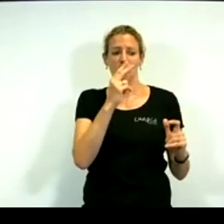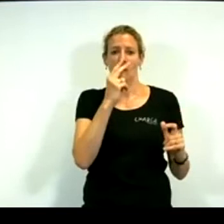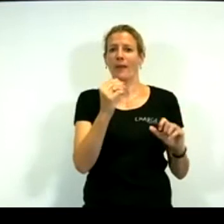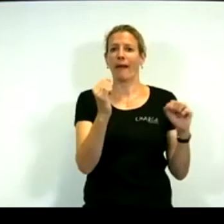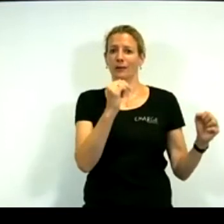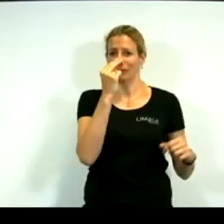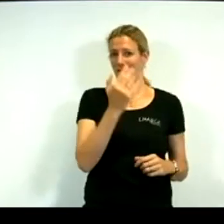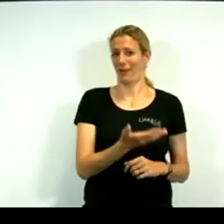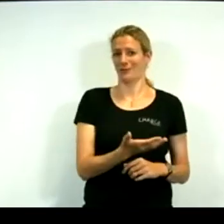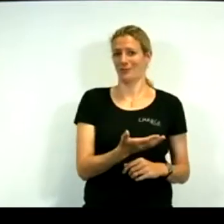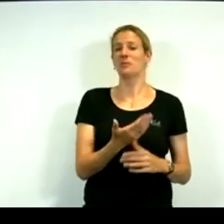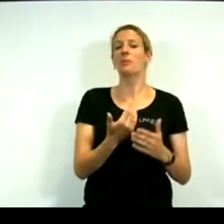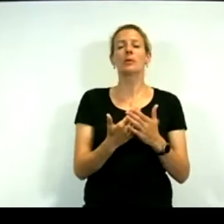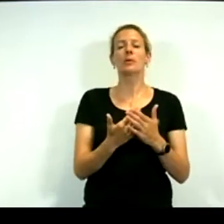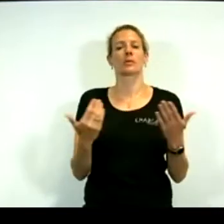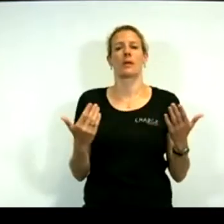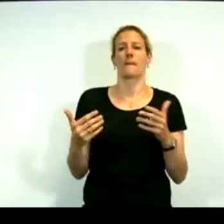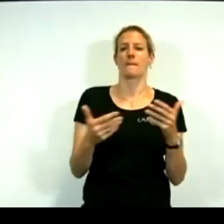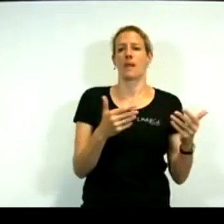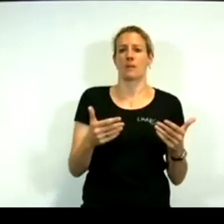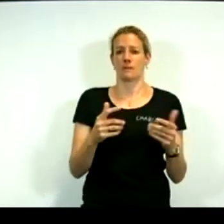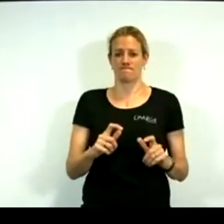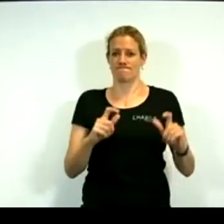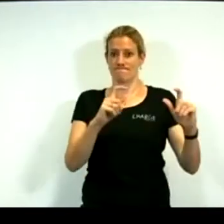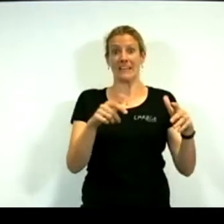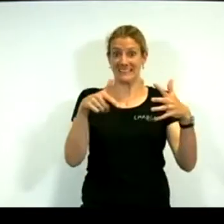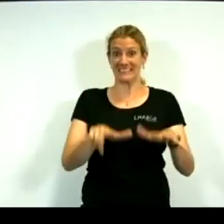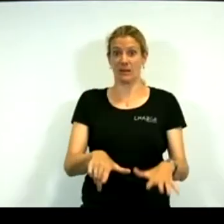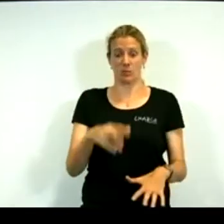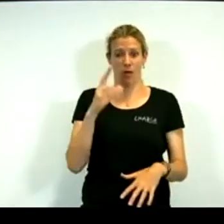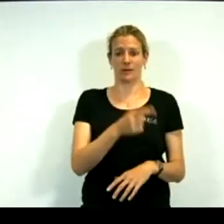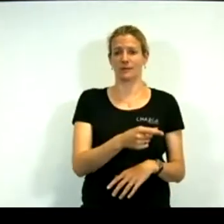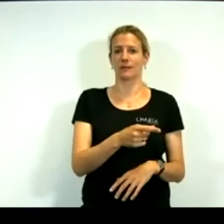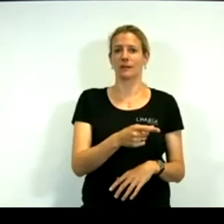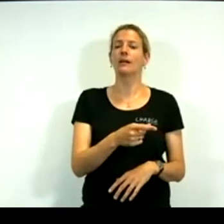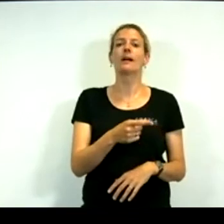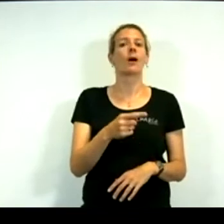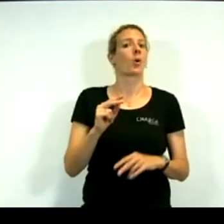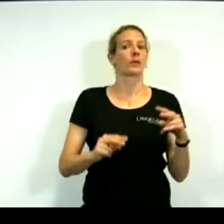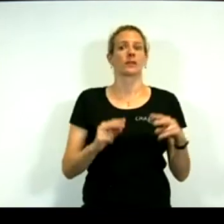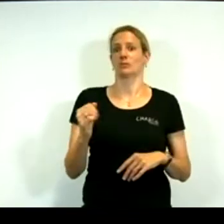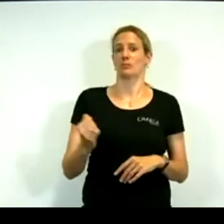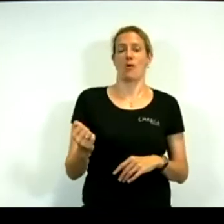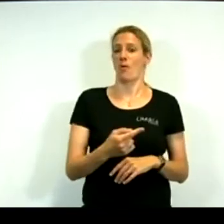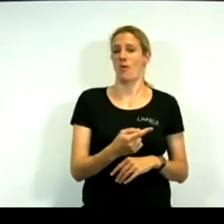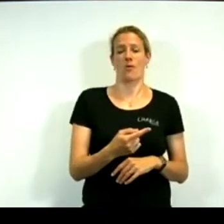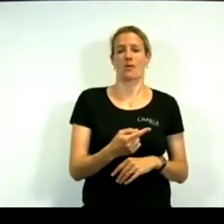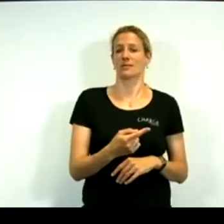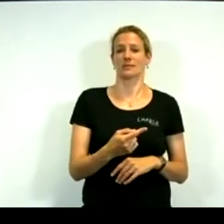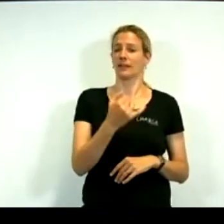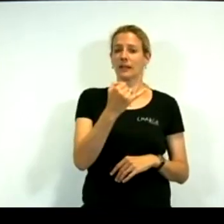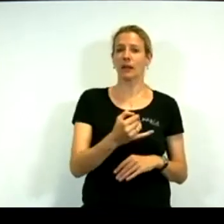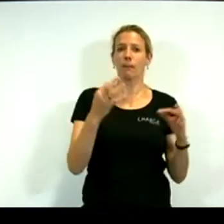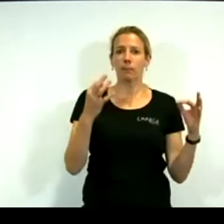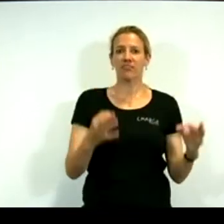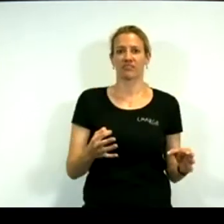about 7 months old, and the difference was breathtaking. I mean, the child froze completely, and